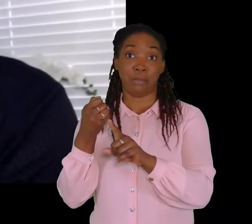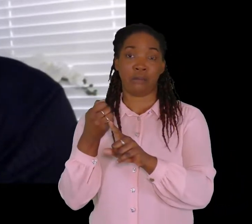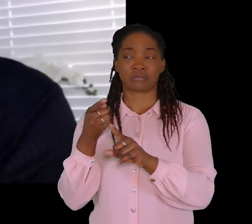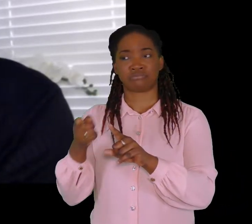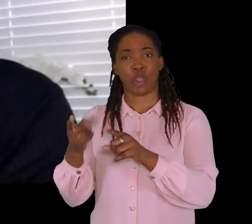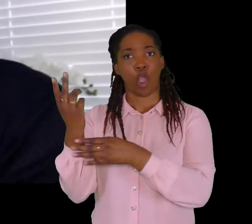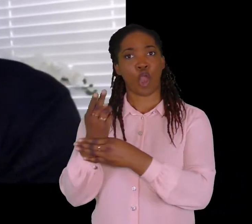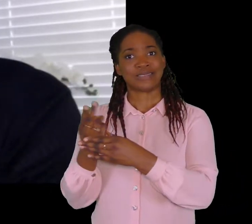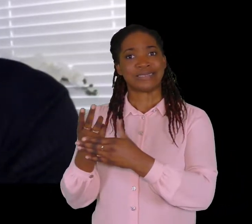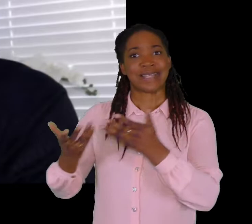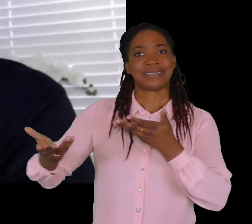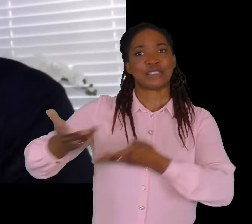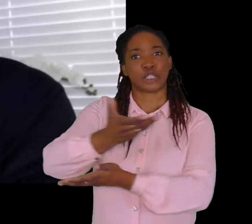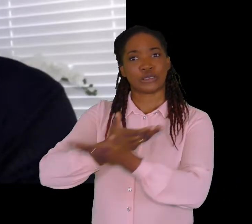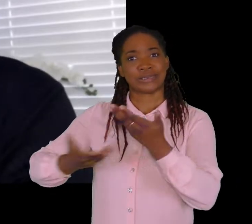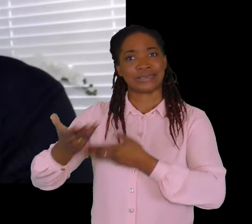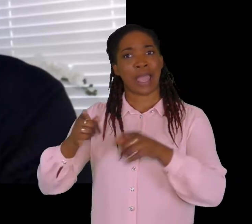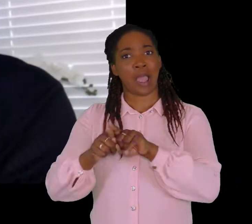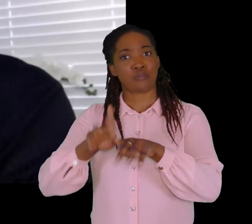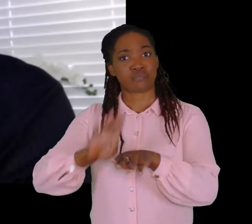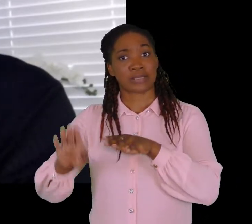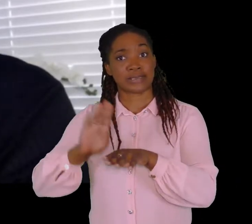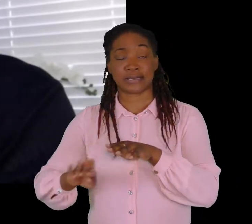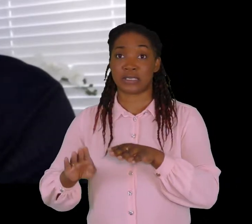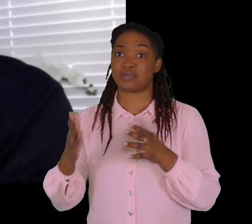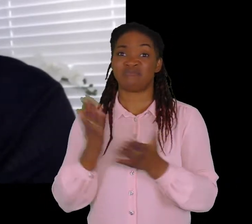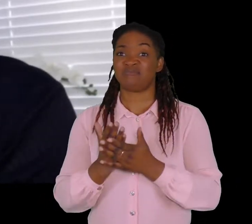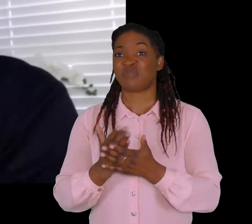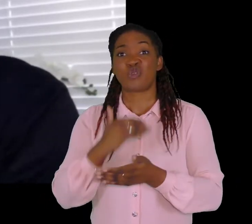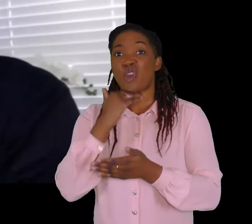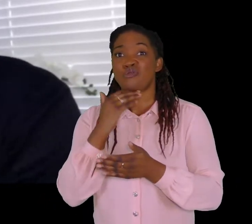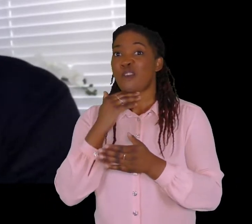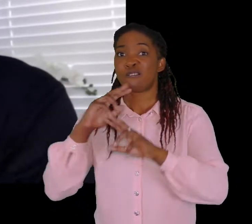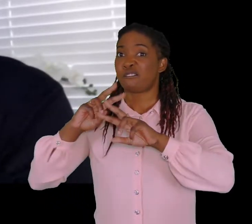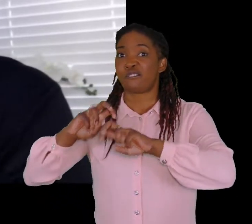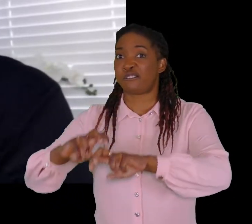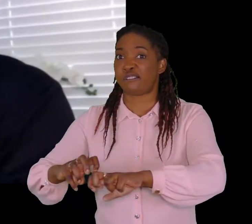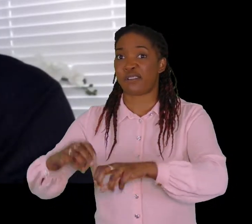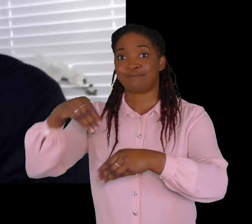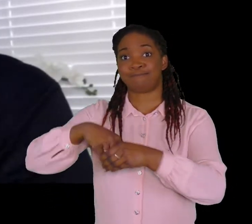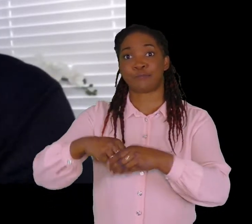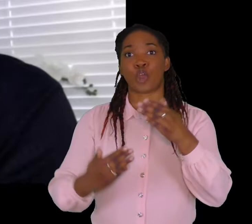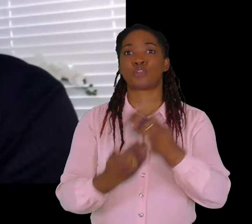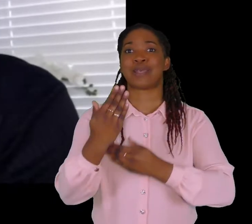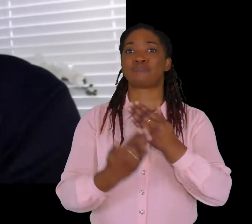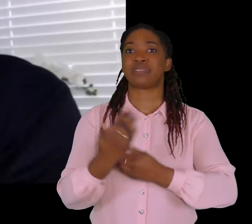historical discourses and artistic and curatorial practices remains understudied as part of contemporary